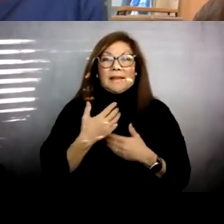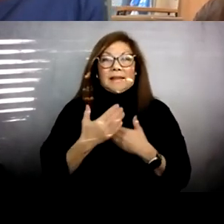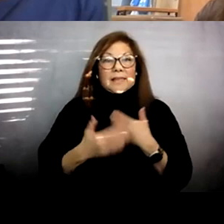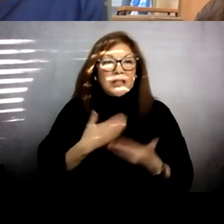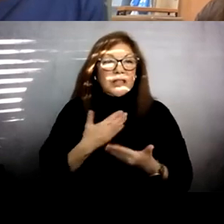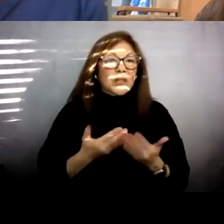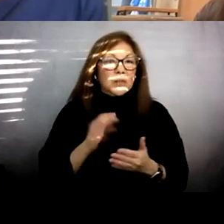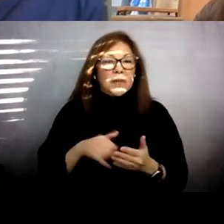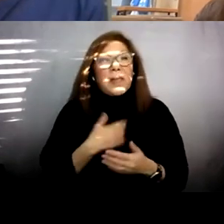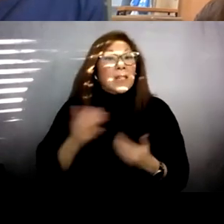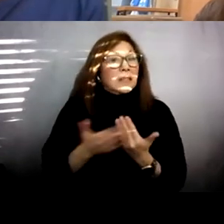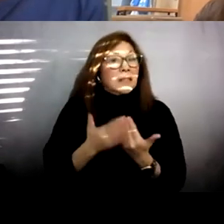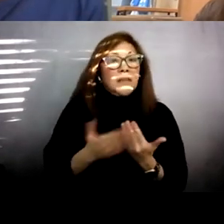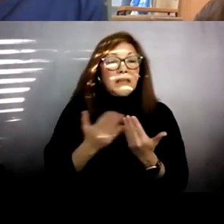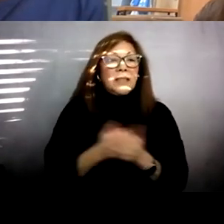it can be easy to,